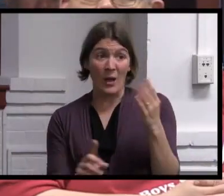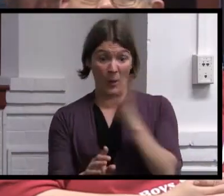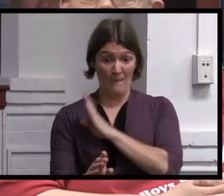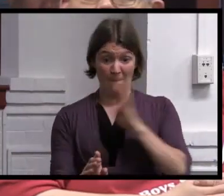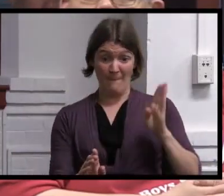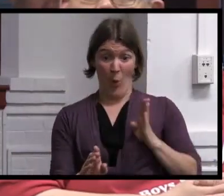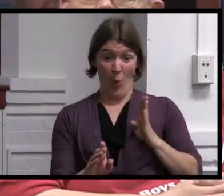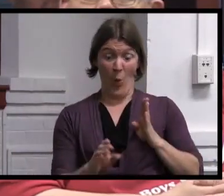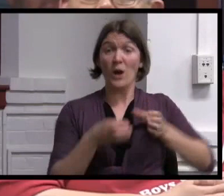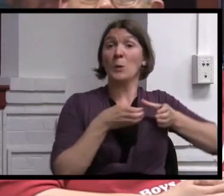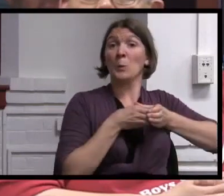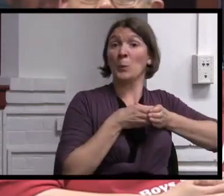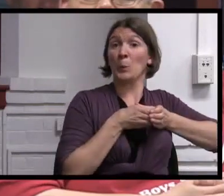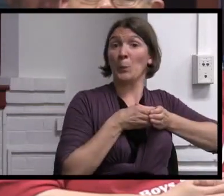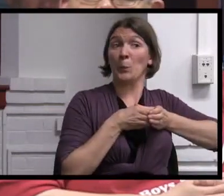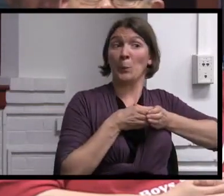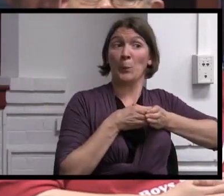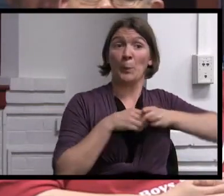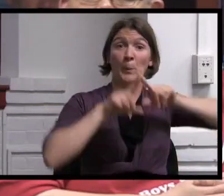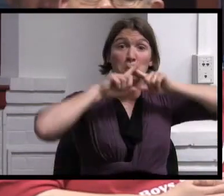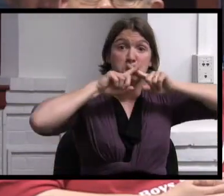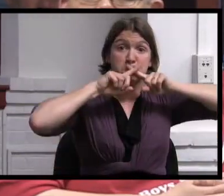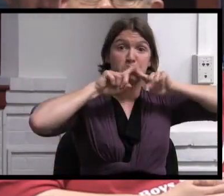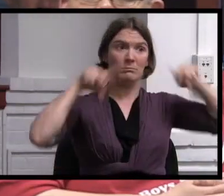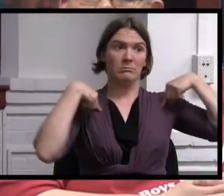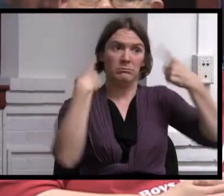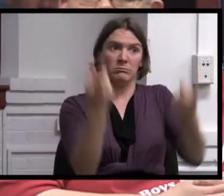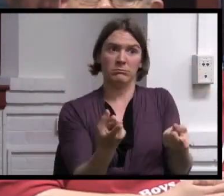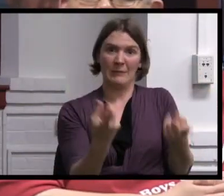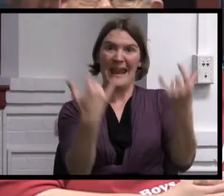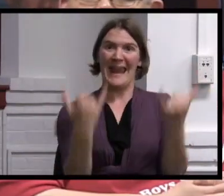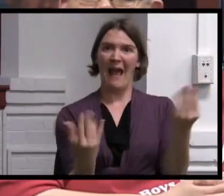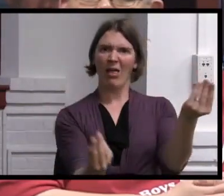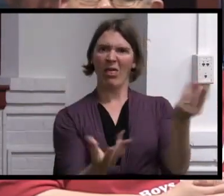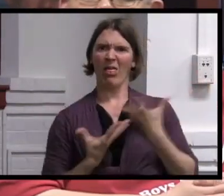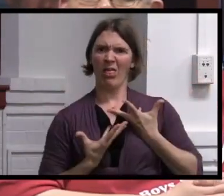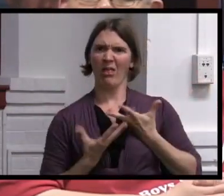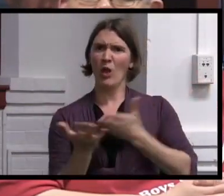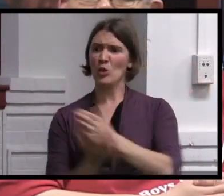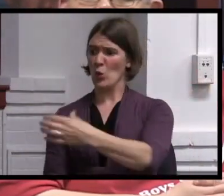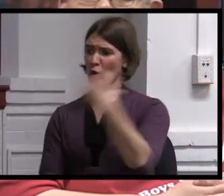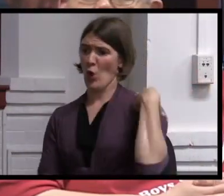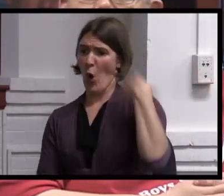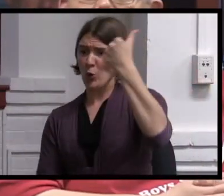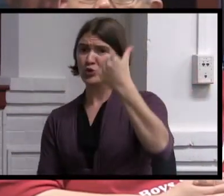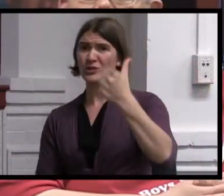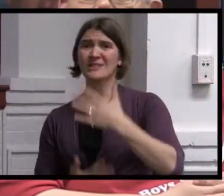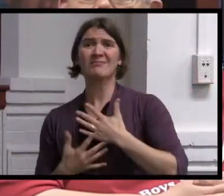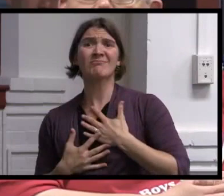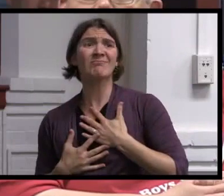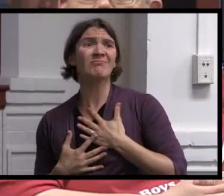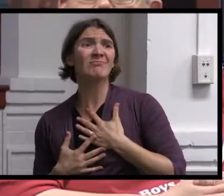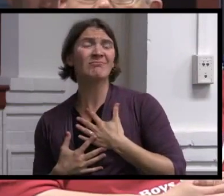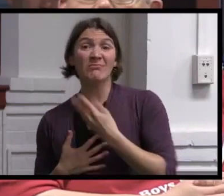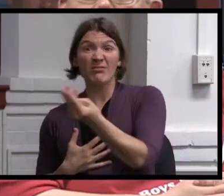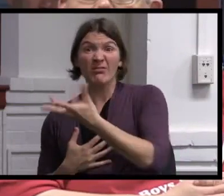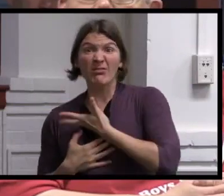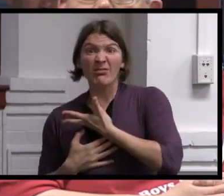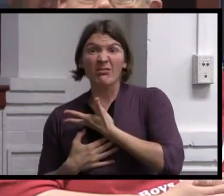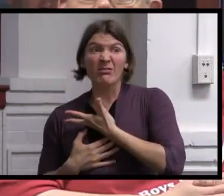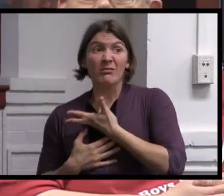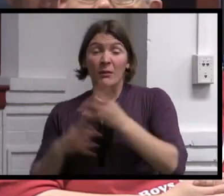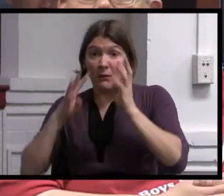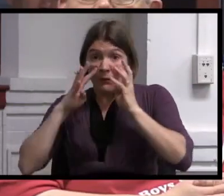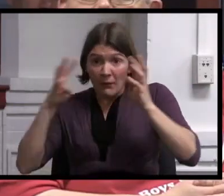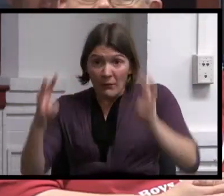has been kept very quiet. We had no idea. And now we're being told by our coaches, who are very dear to us, that they're